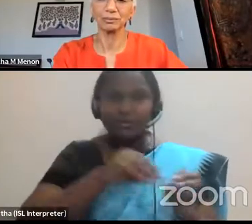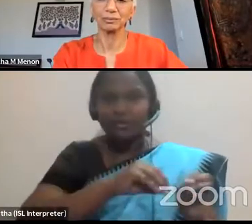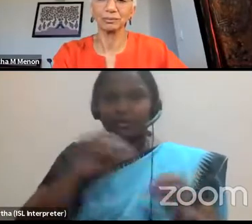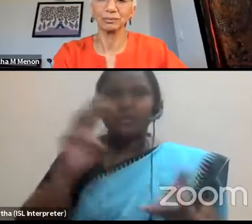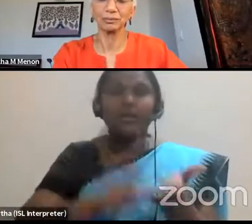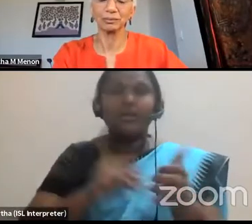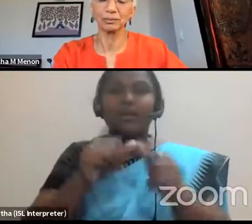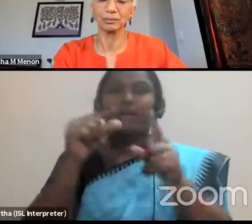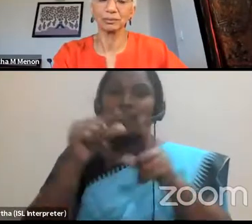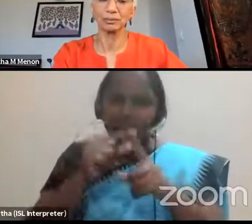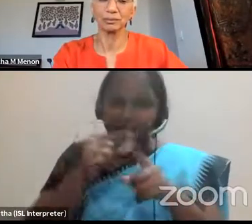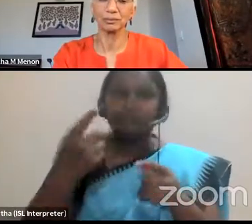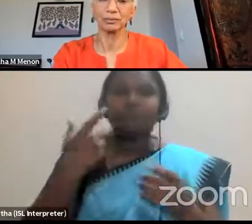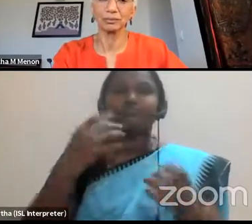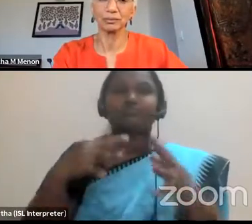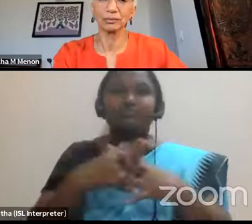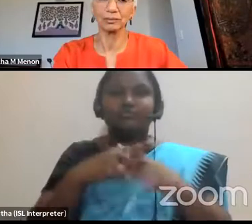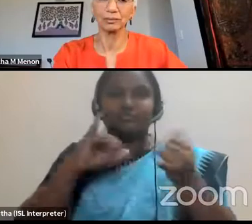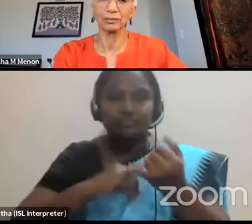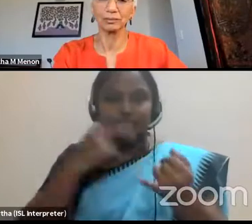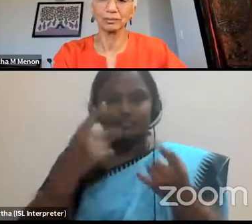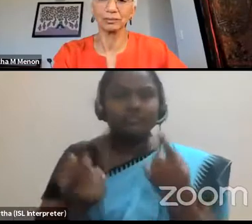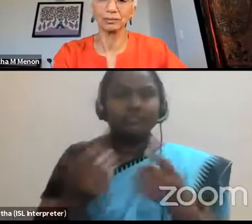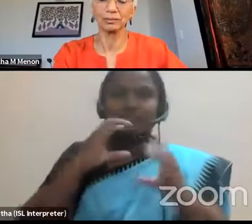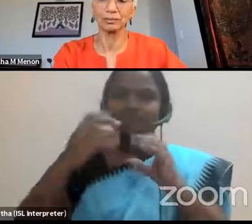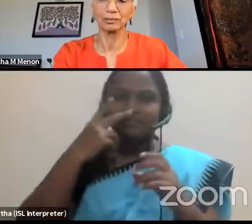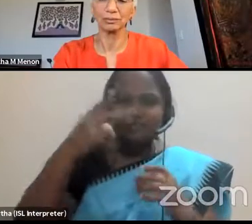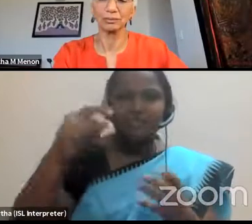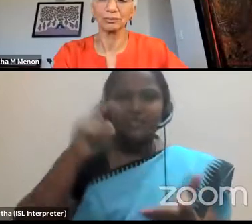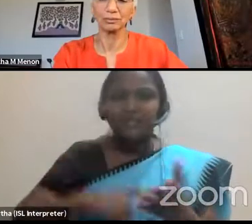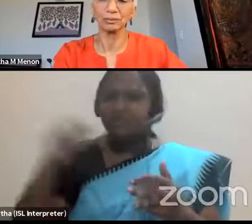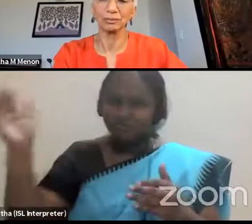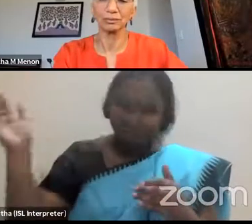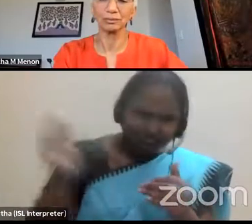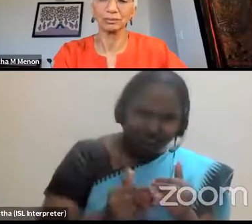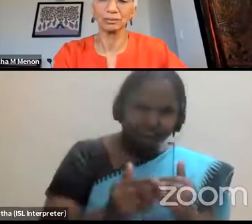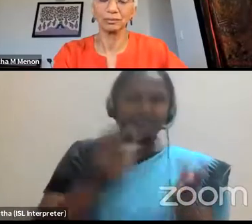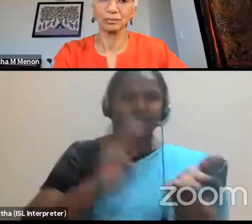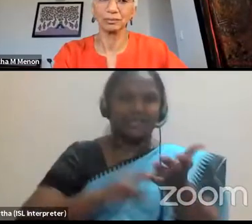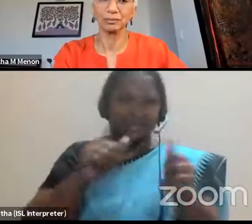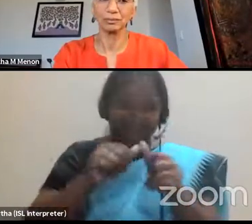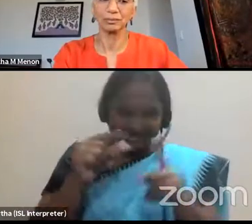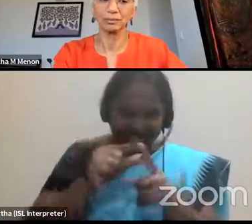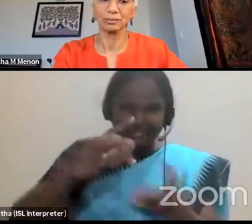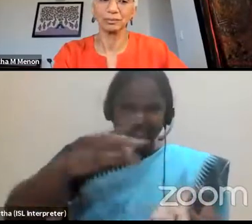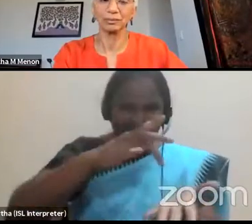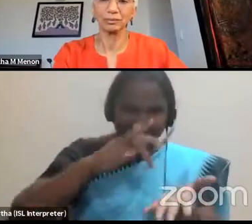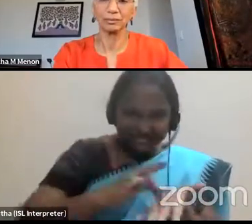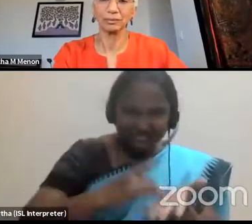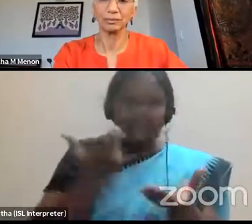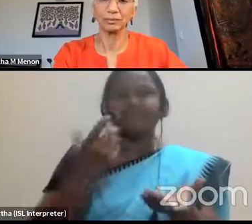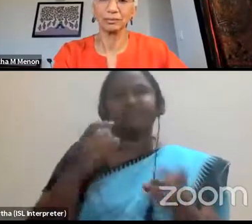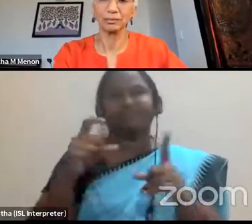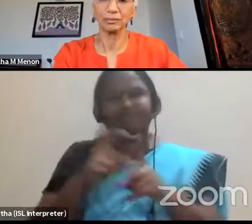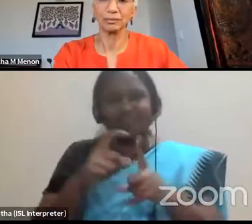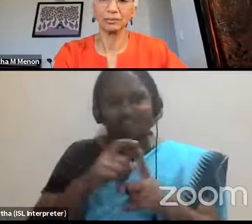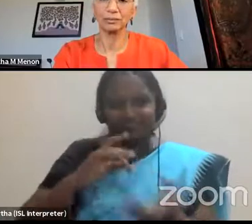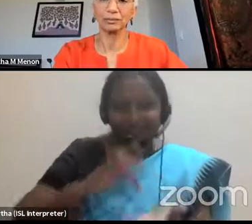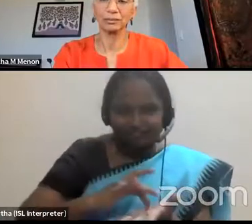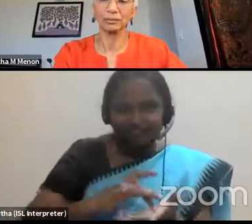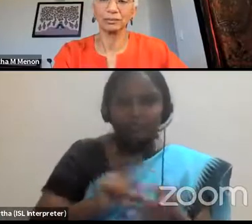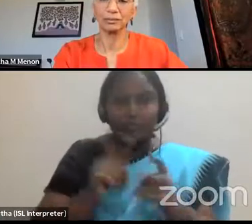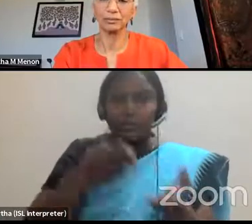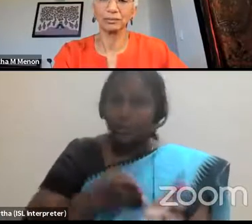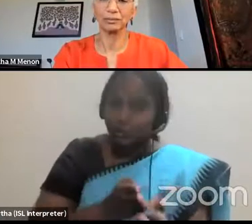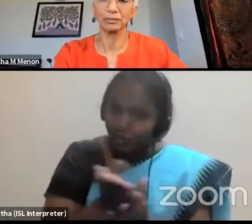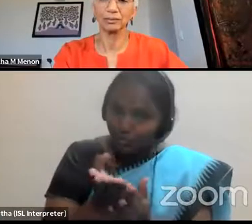MAP website and chat with Hussain. So you don't have to come physically to MAP's space, to the digital stage, but through